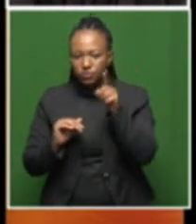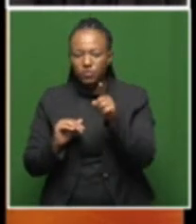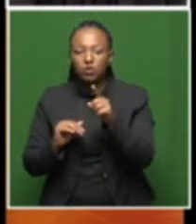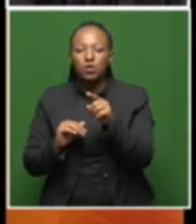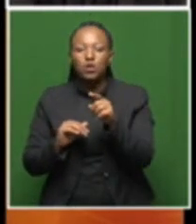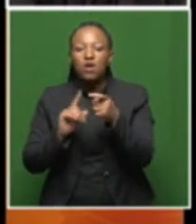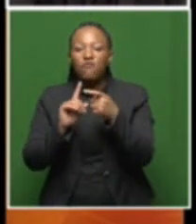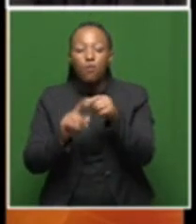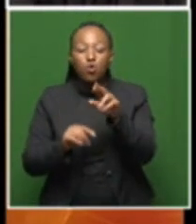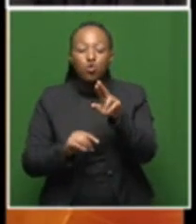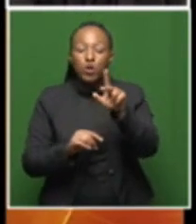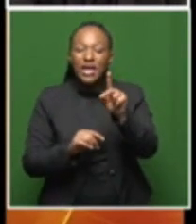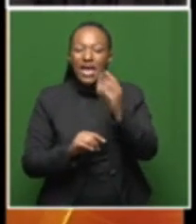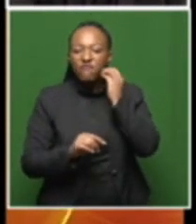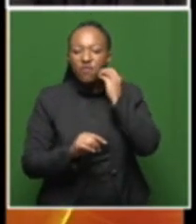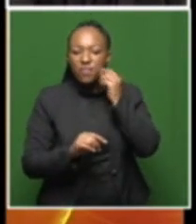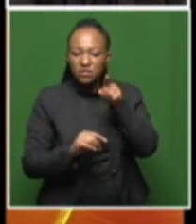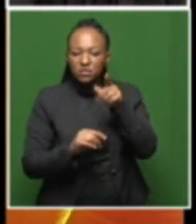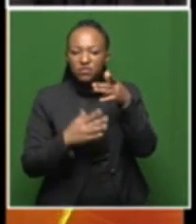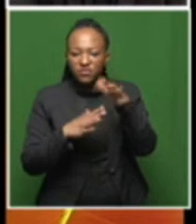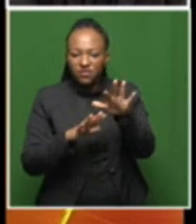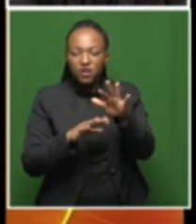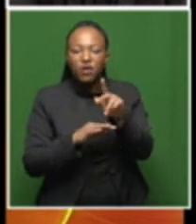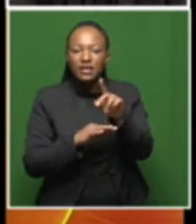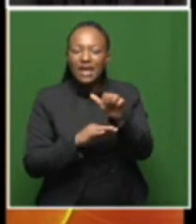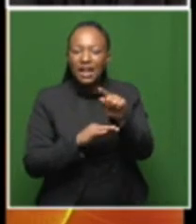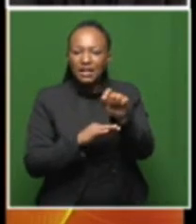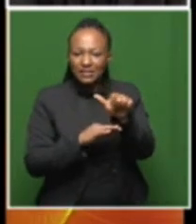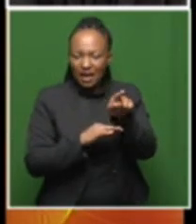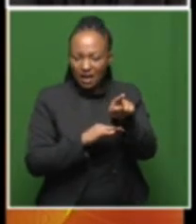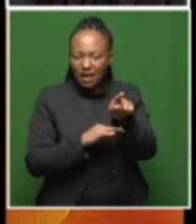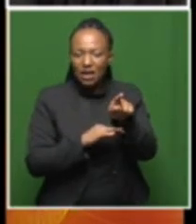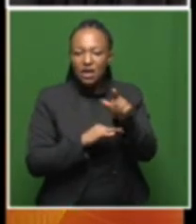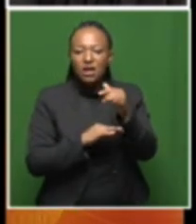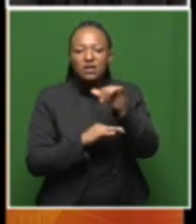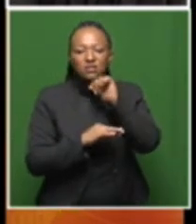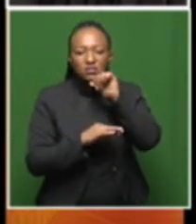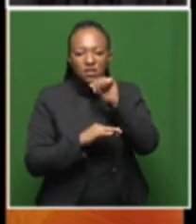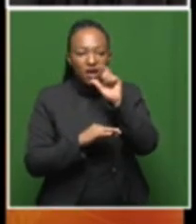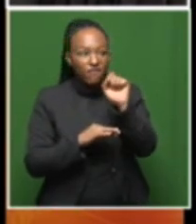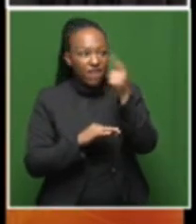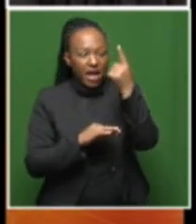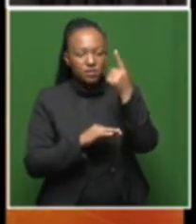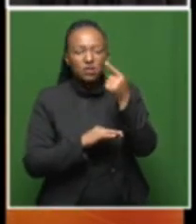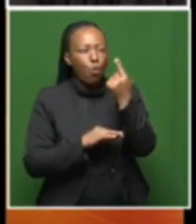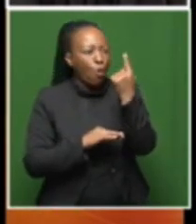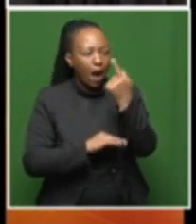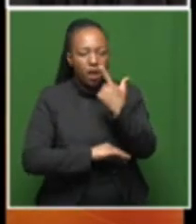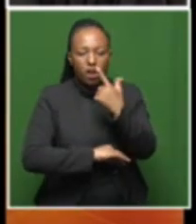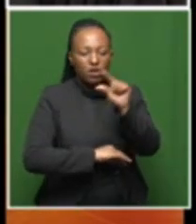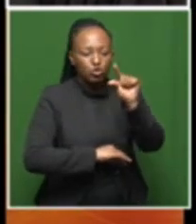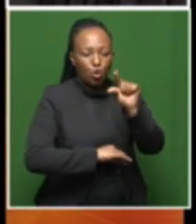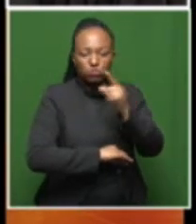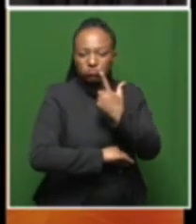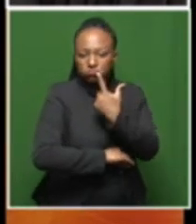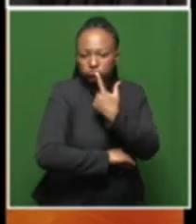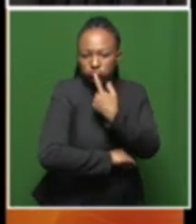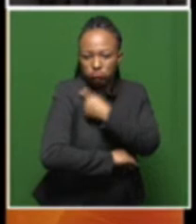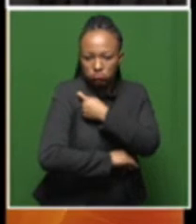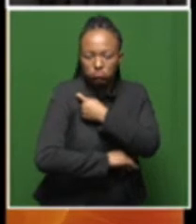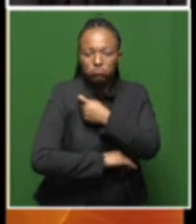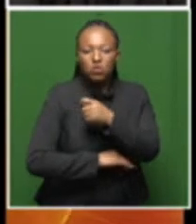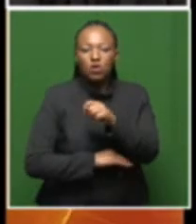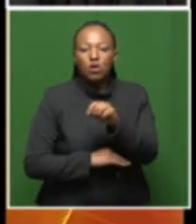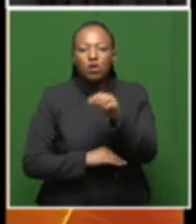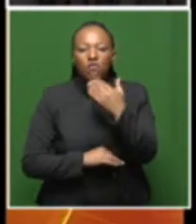from the UK, which is also dominated by the Delta variant, that even the first dose of the Pfizer vaccine,